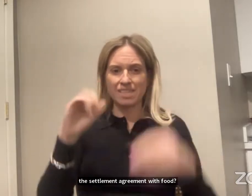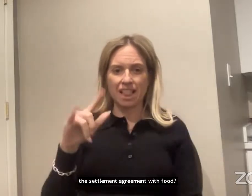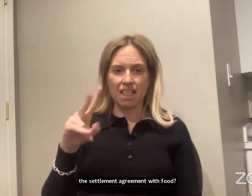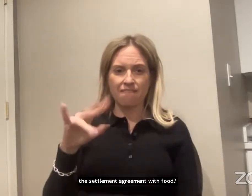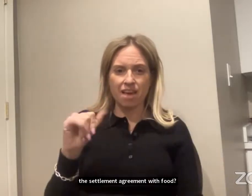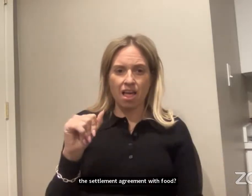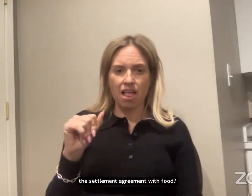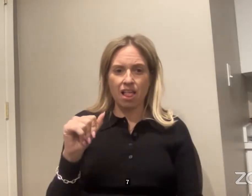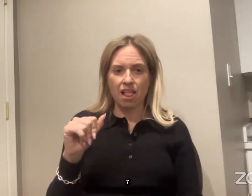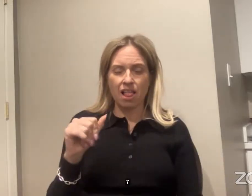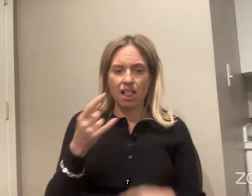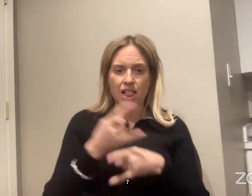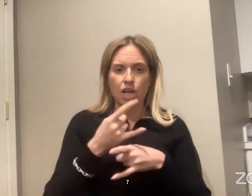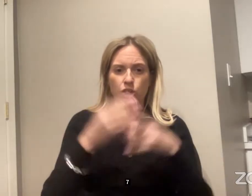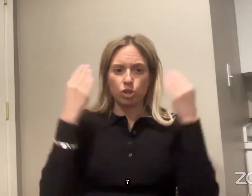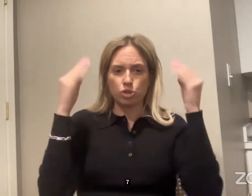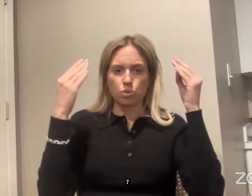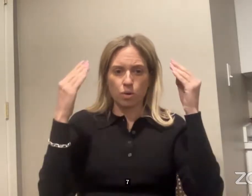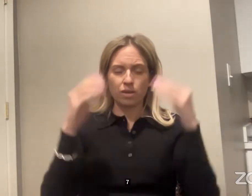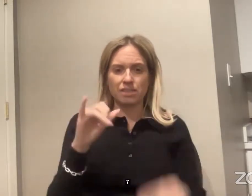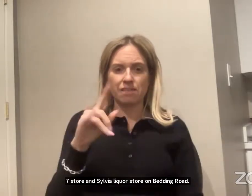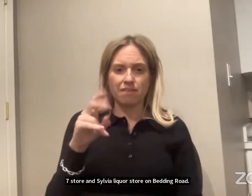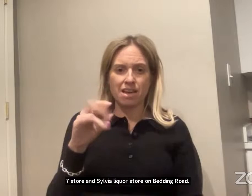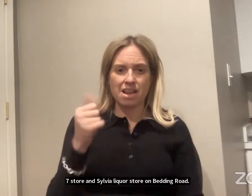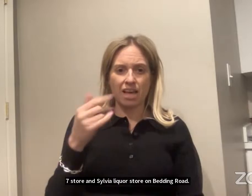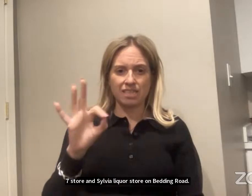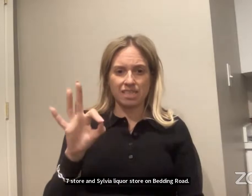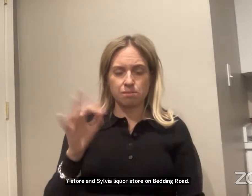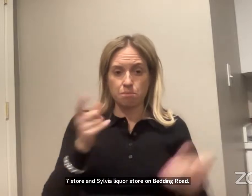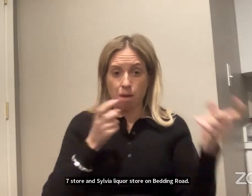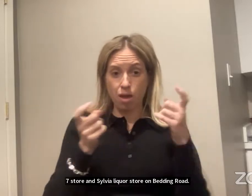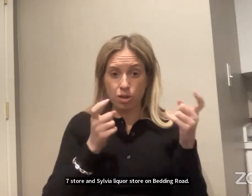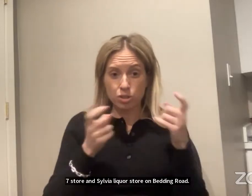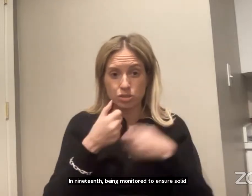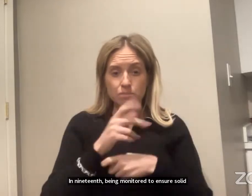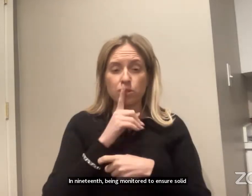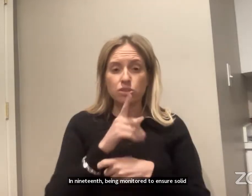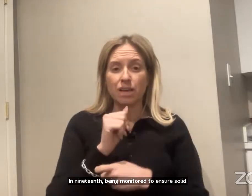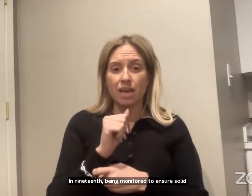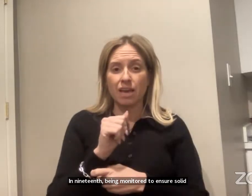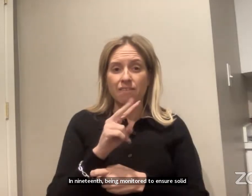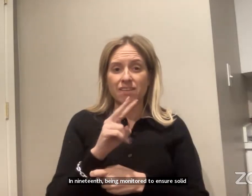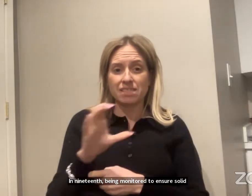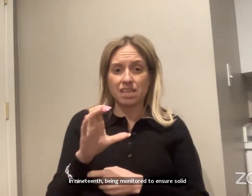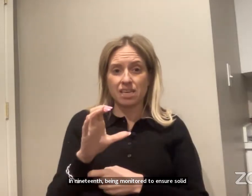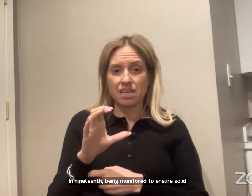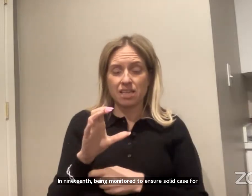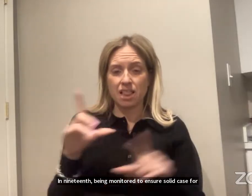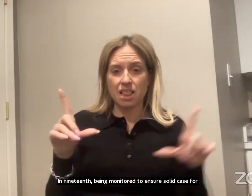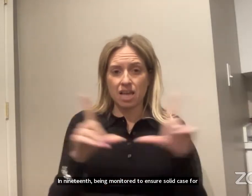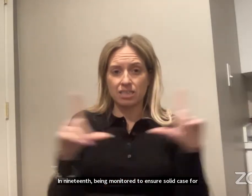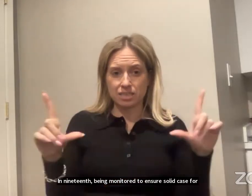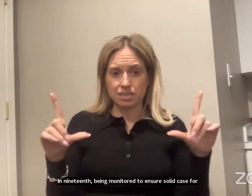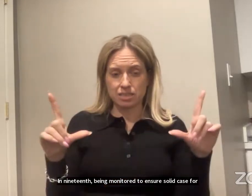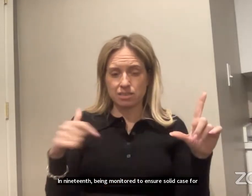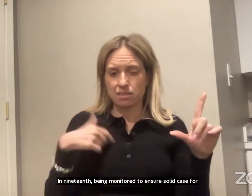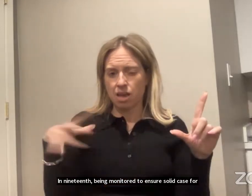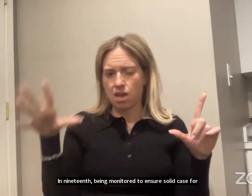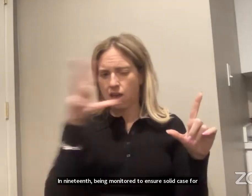Road and 19th being monitored to ensure a solid case for revocation of ABC license next cycle? I guess